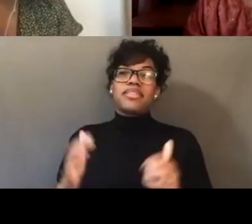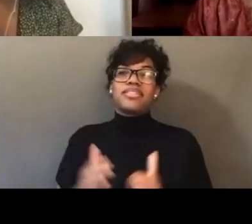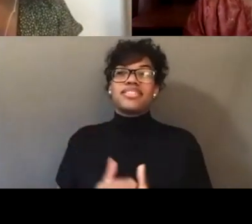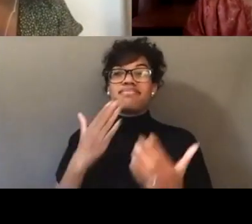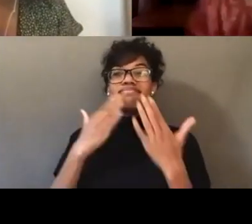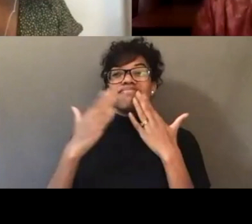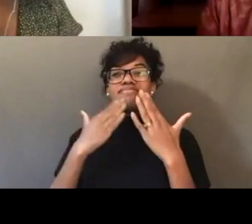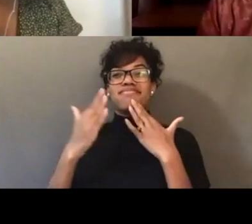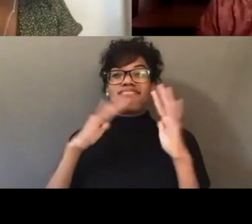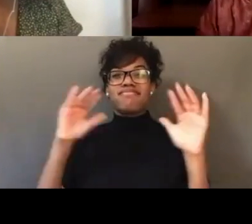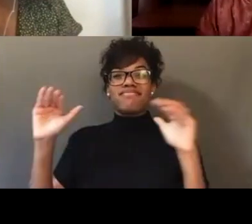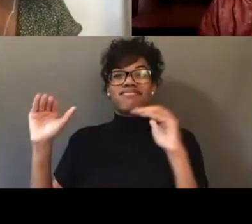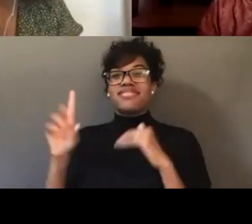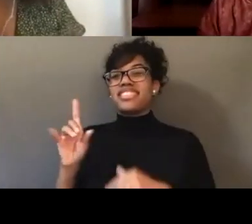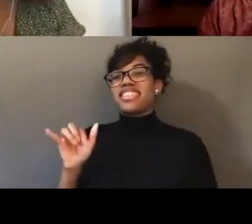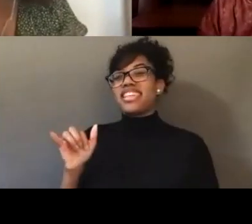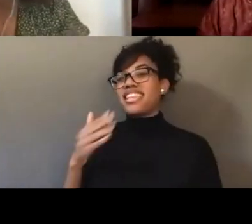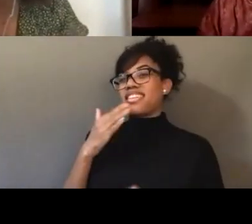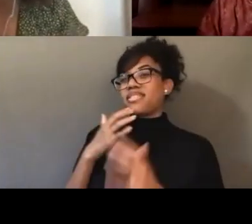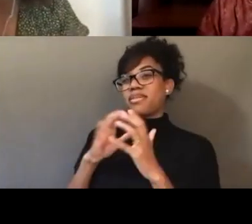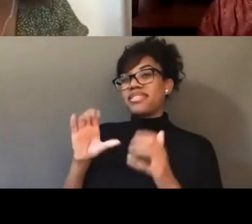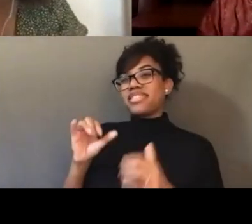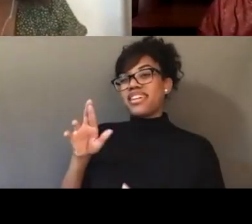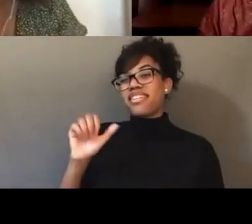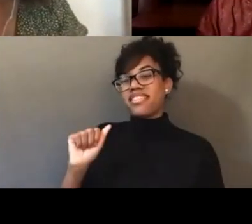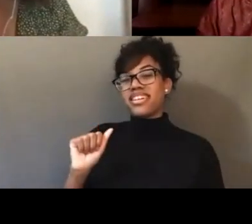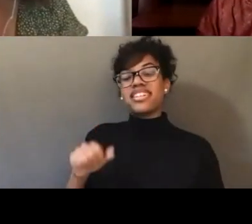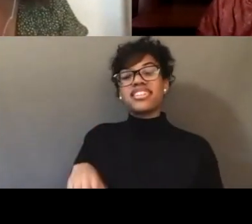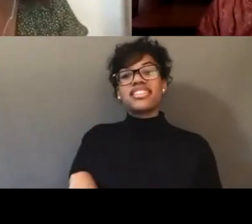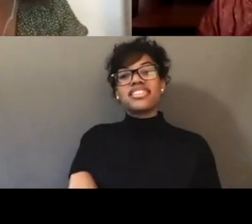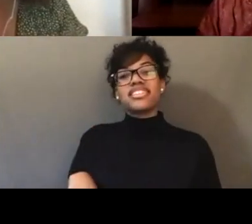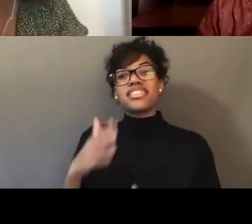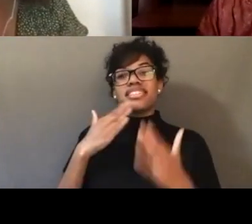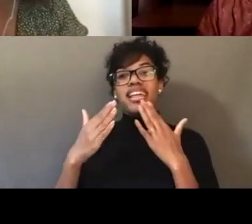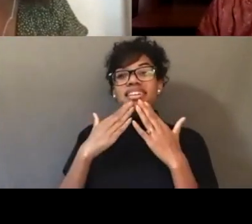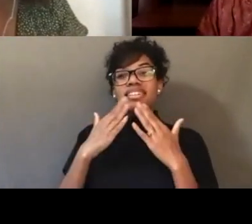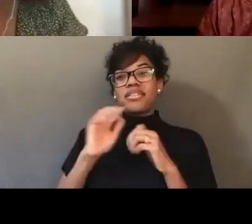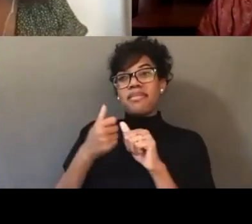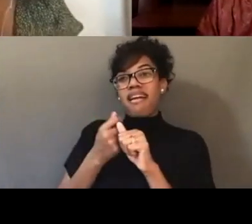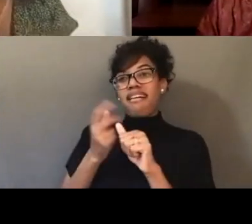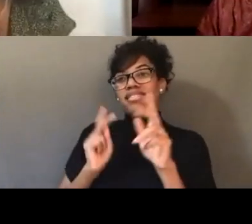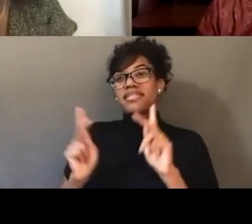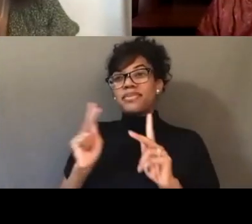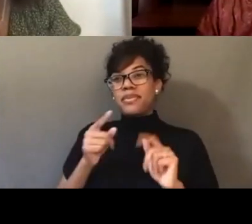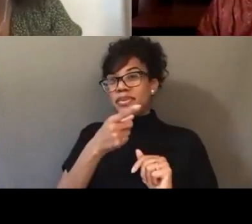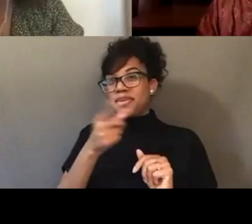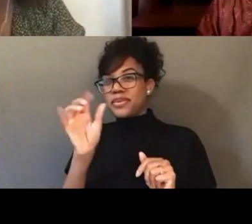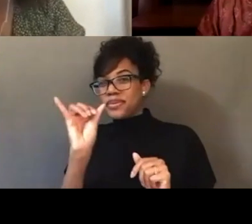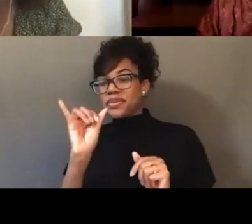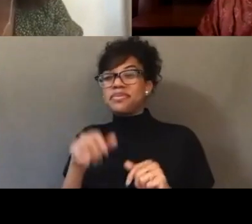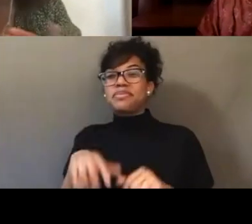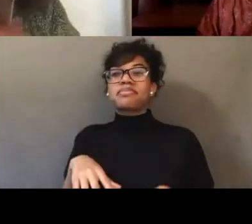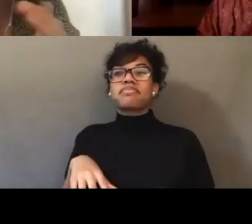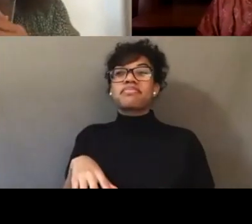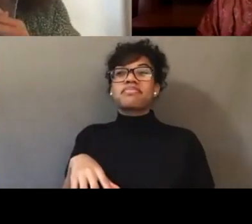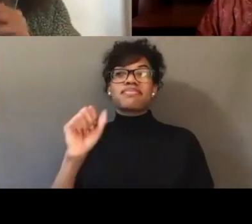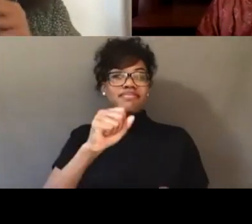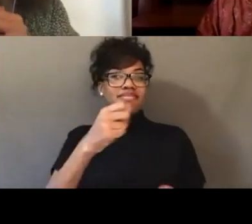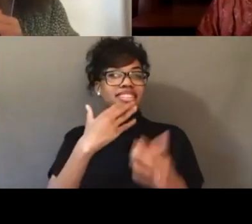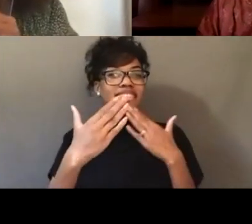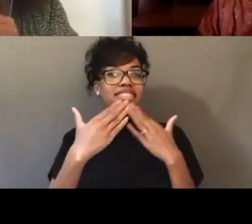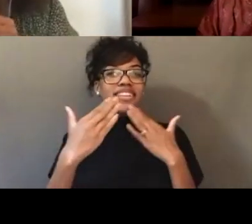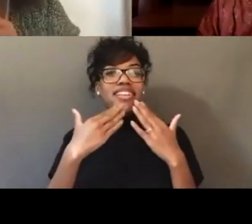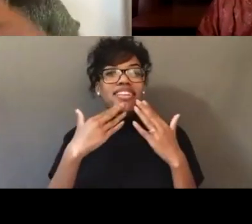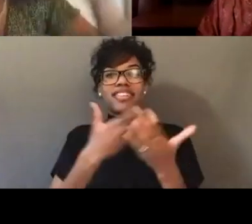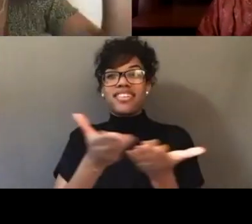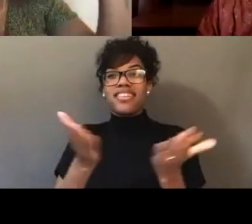Thank you, Sierra. Appreciate it. Oh, and all the behind the scenes folks too. Yes. Thank you. Thank you. Thank you